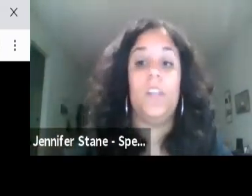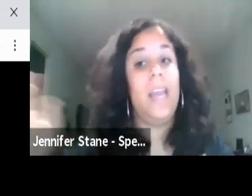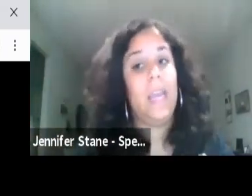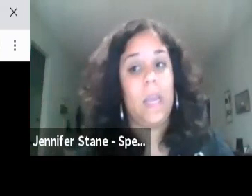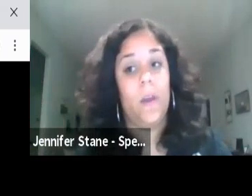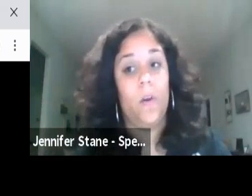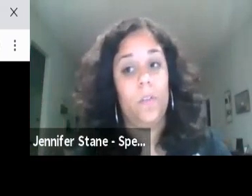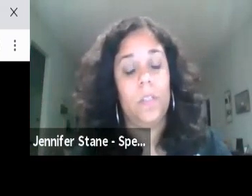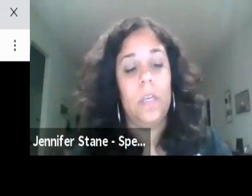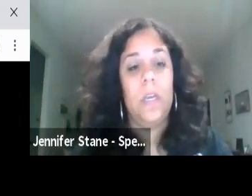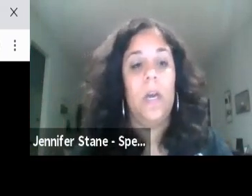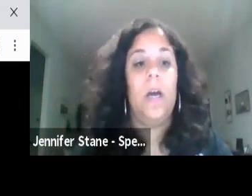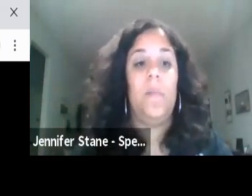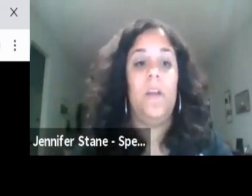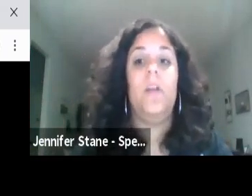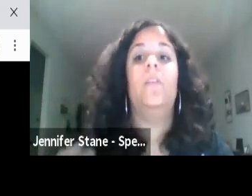to be partaking in those,